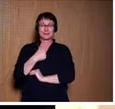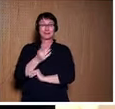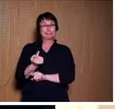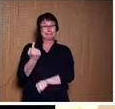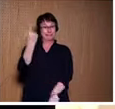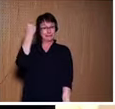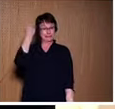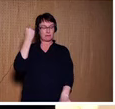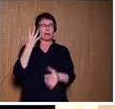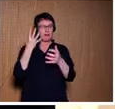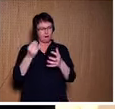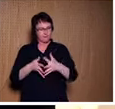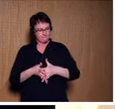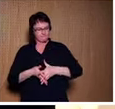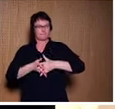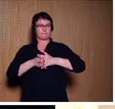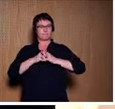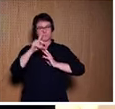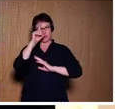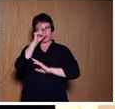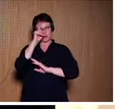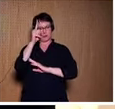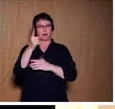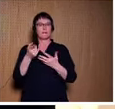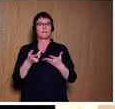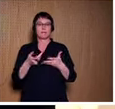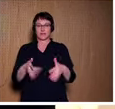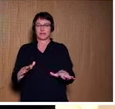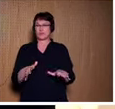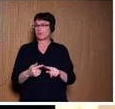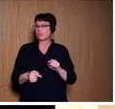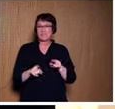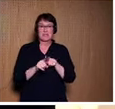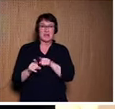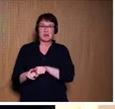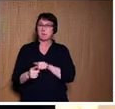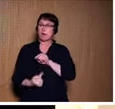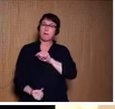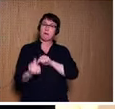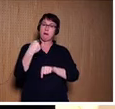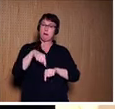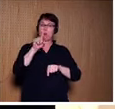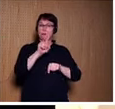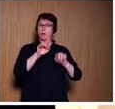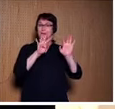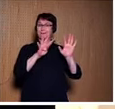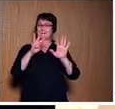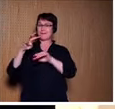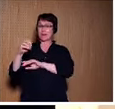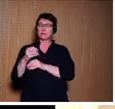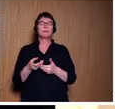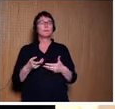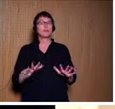sexuality, reproduction, and family at the UN in the 1990s. Today,